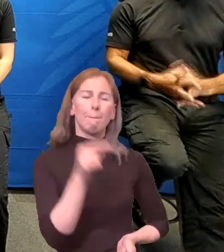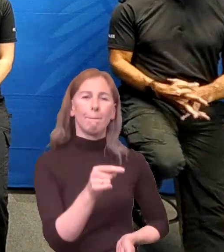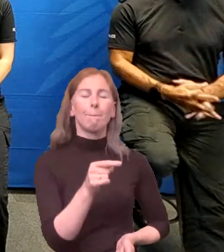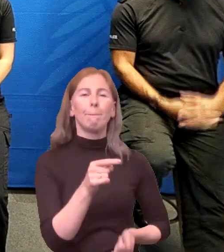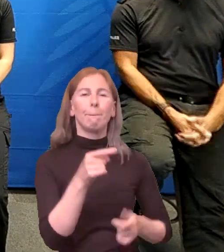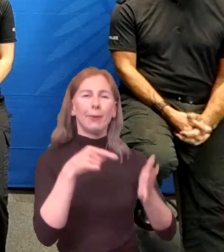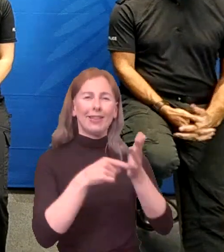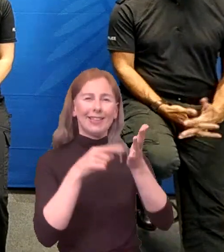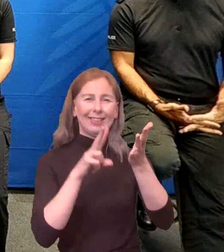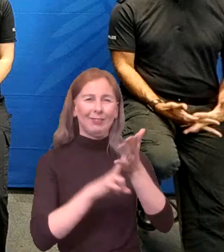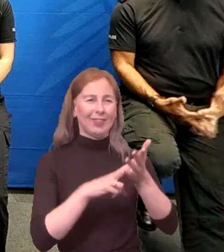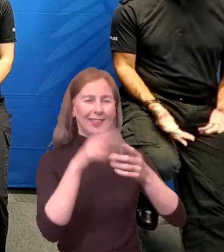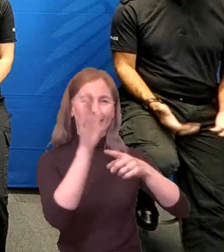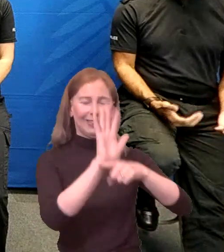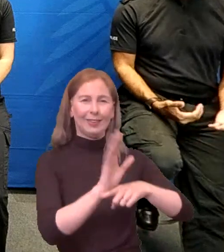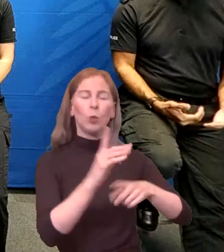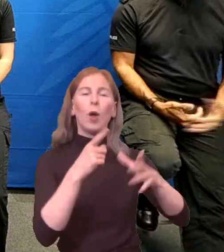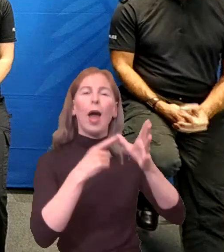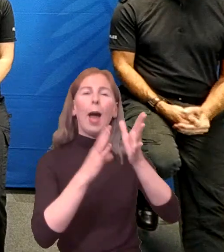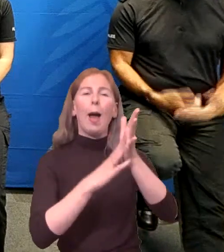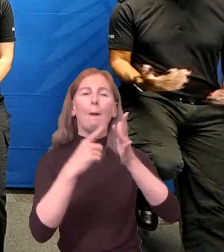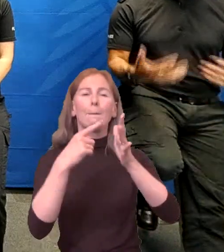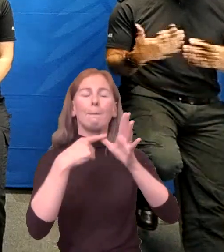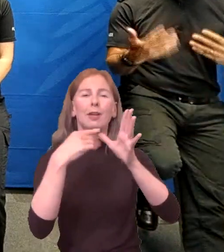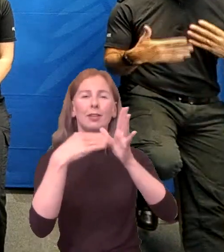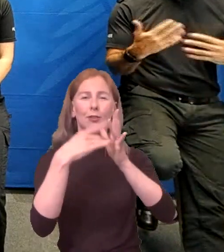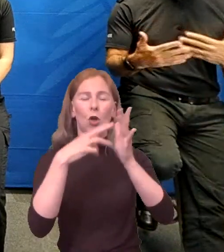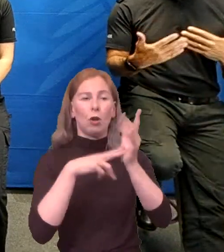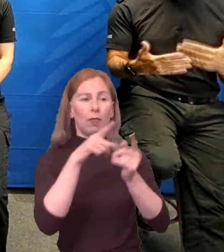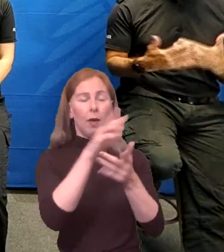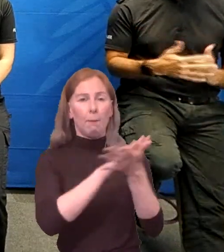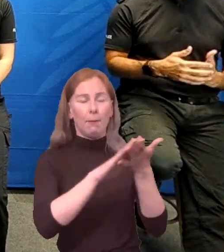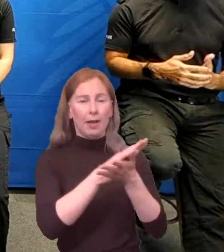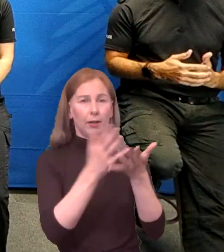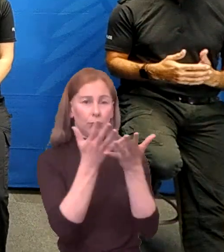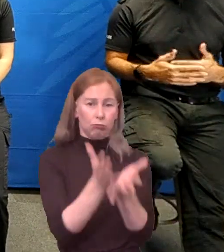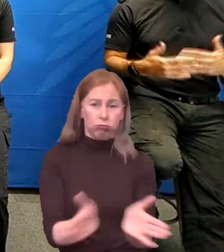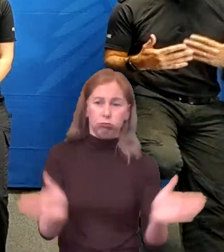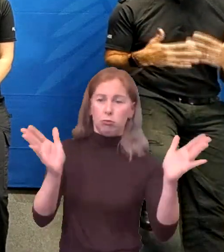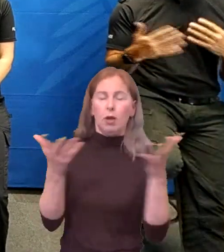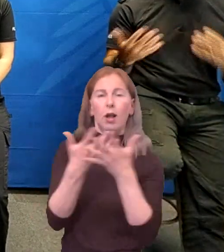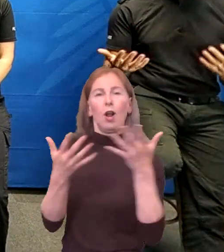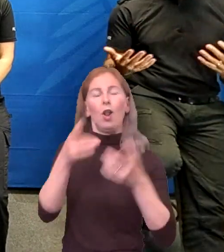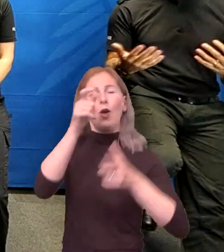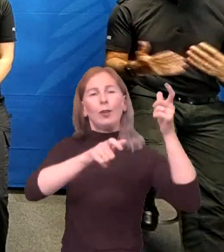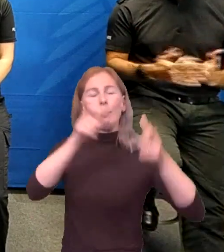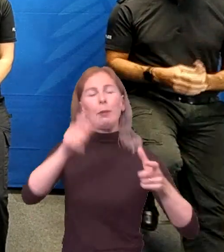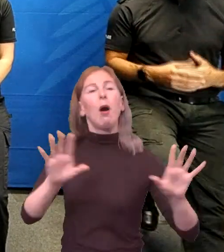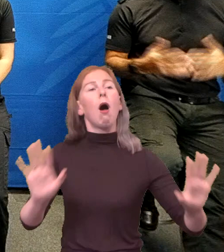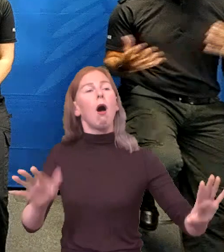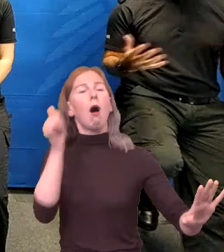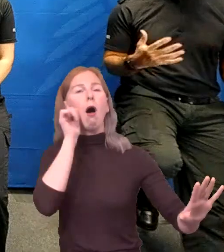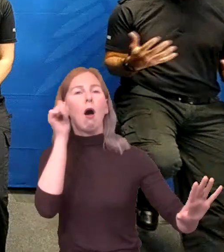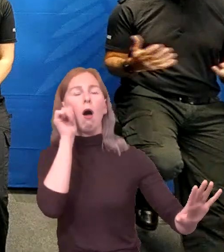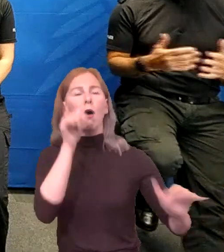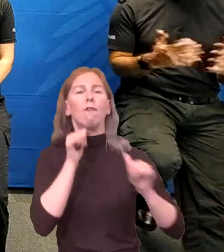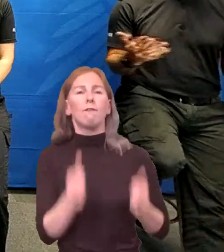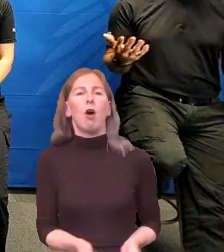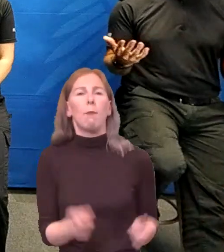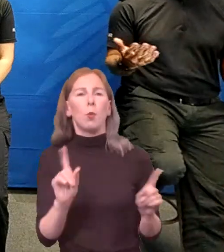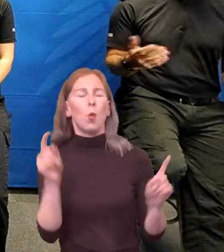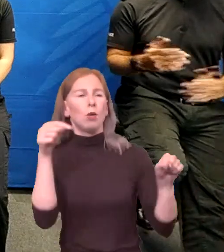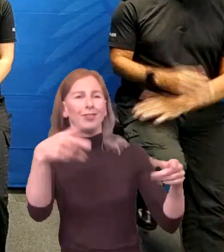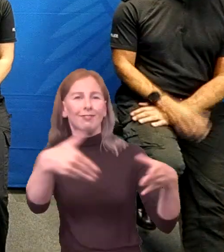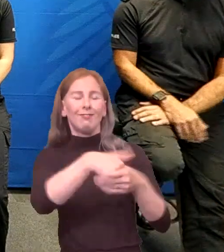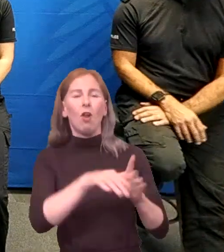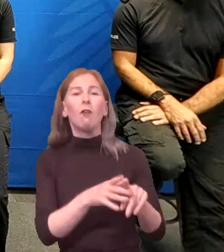aware that it's getting more focus. So that's why we want to encourage the reporting and the joint working and the responsibility that we